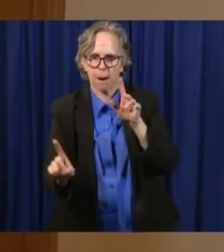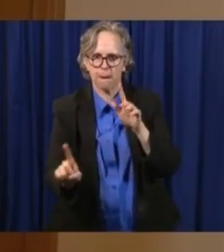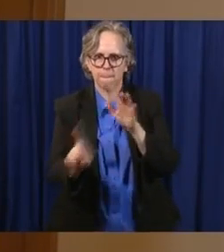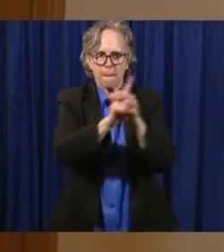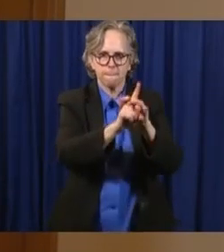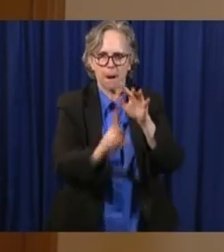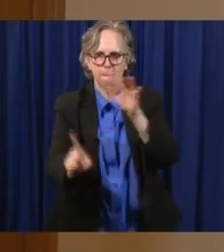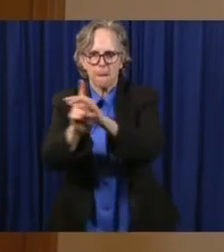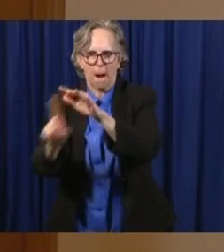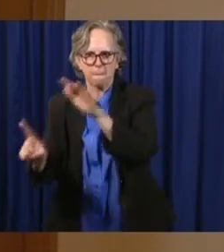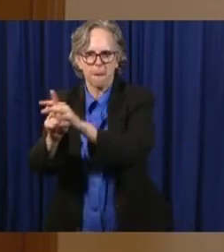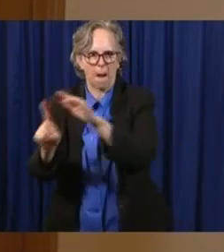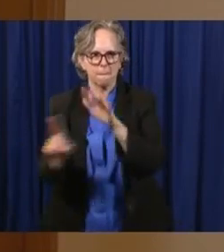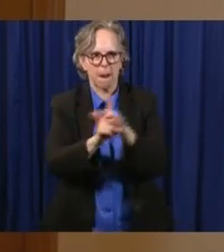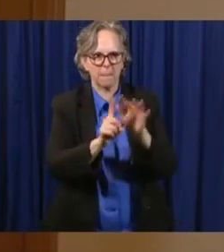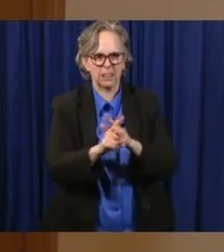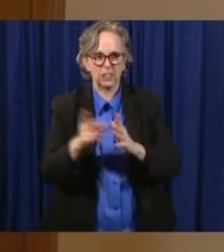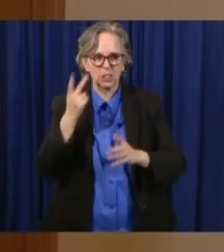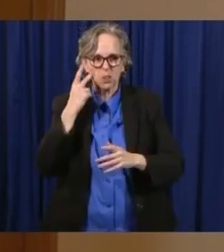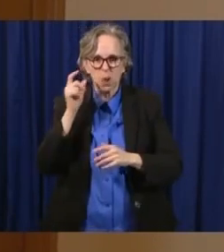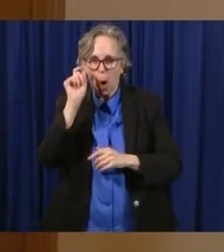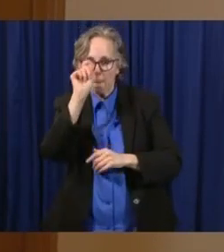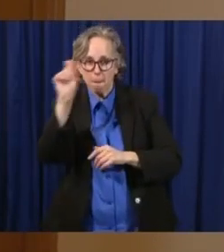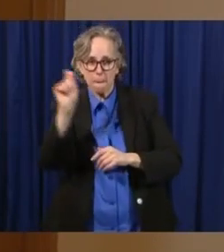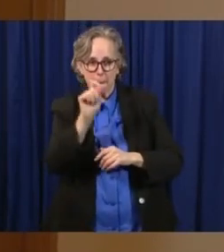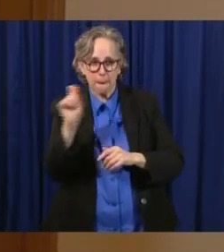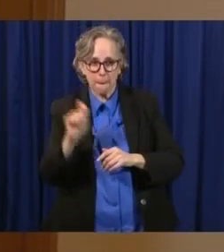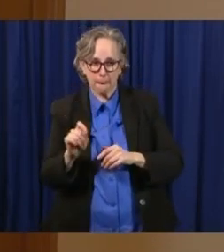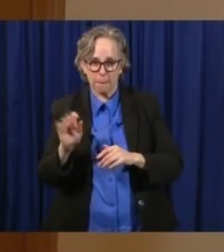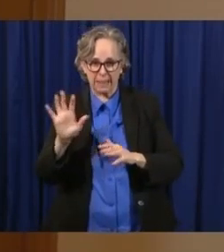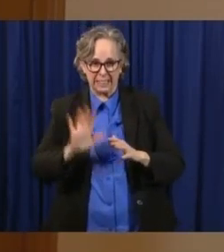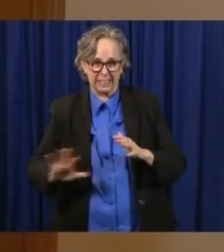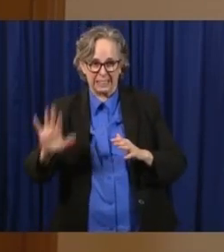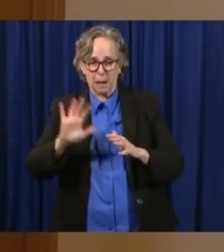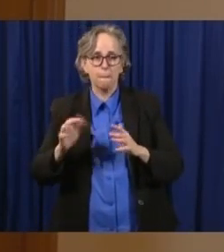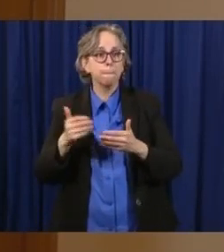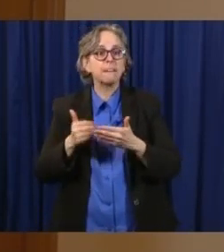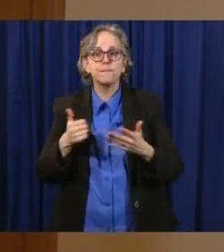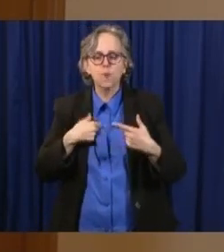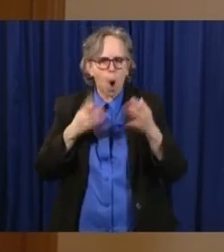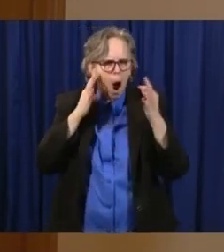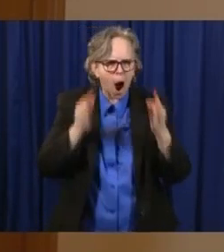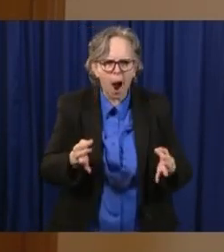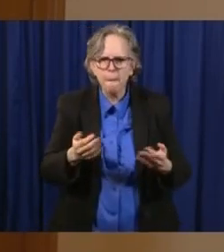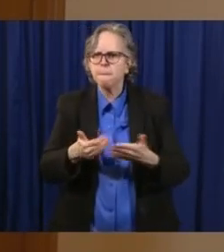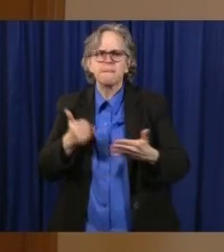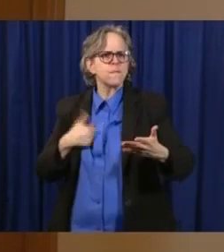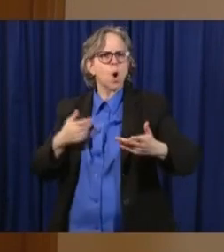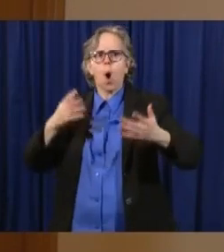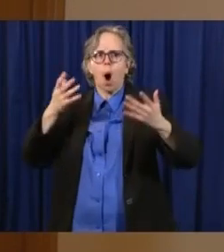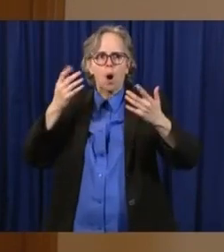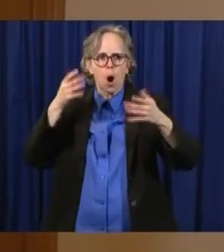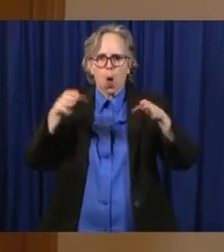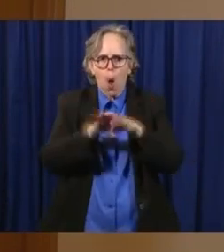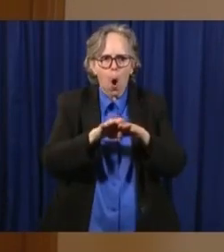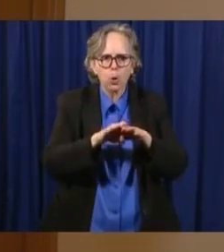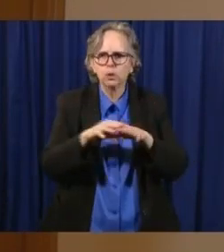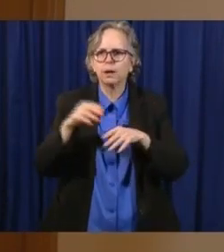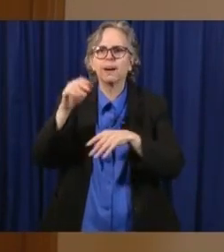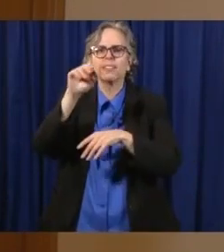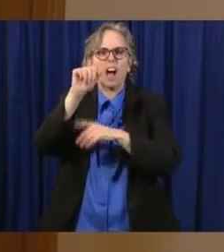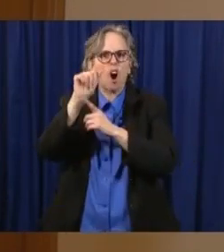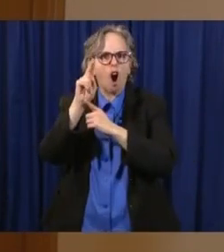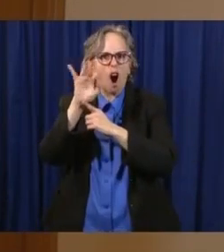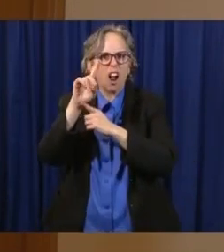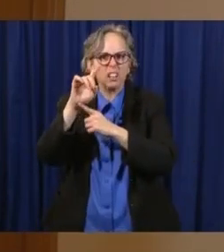early on, even before we started making some of the moves, even before the Arnold Classic. We had travelers going back